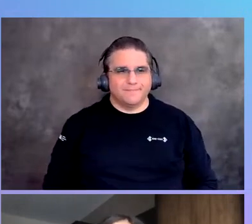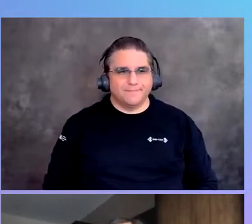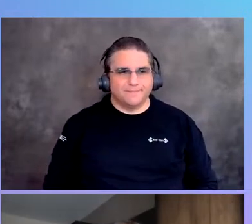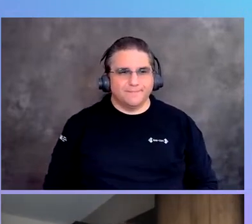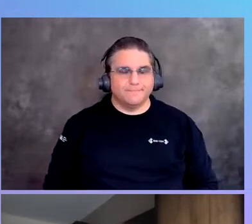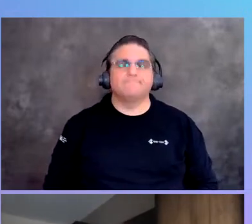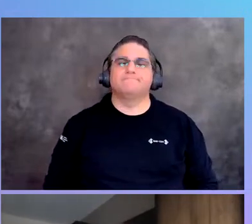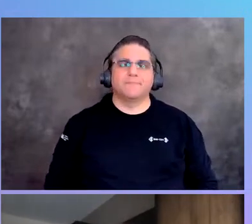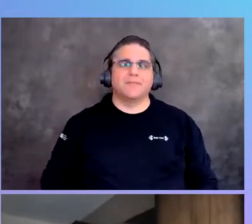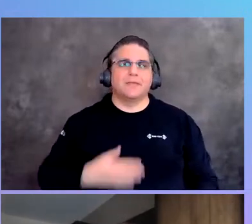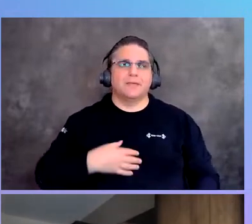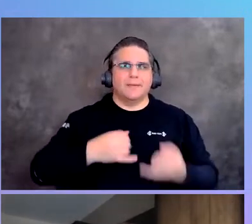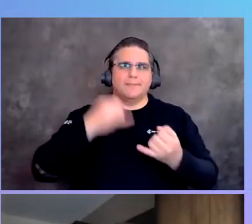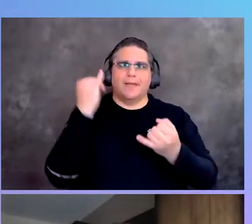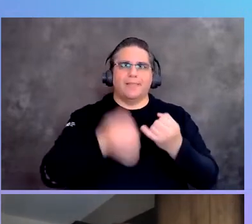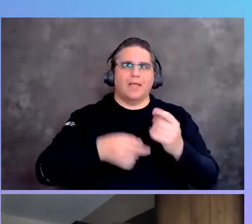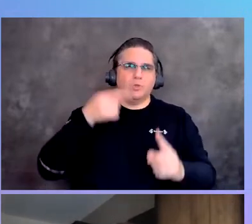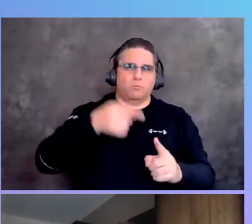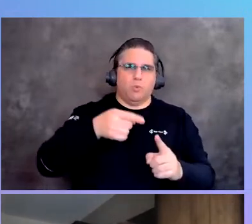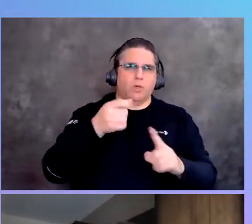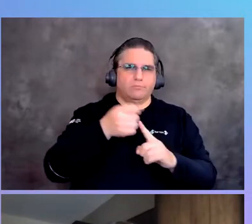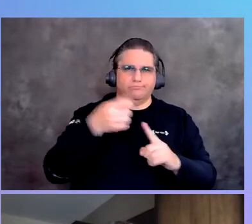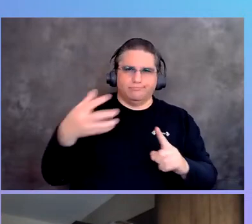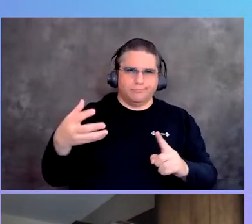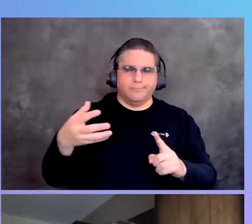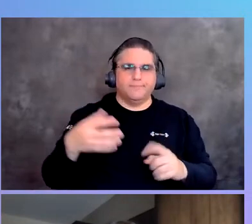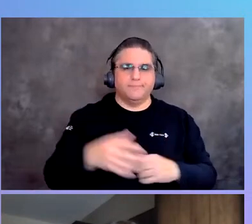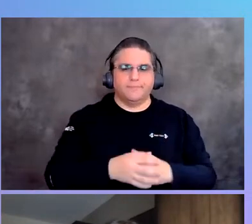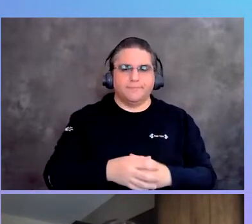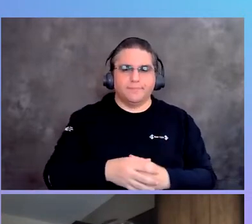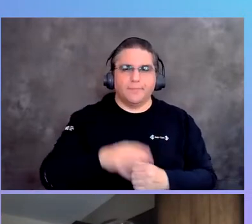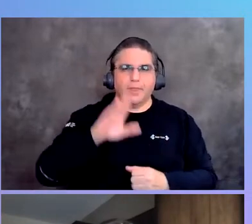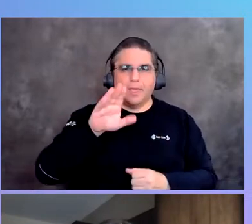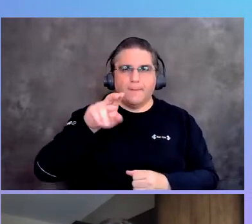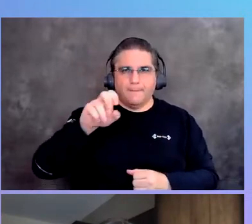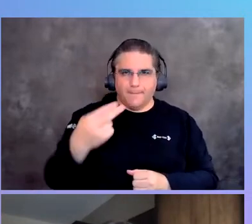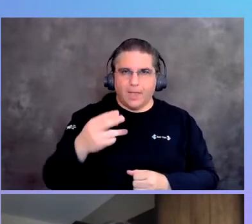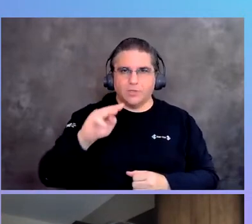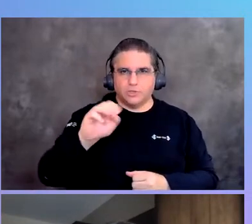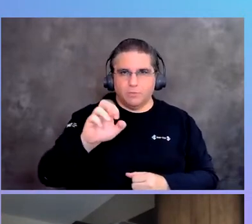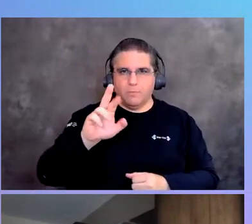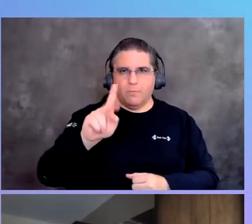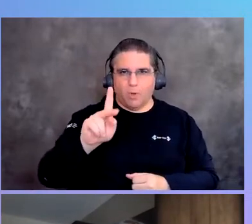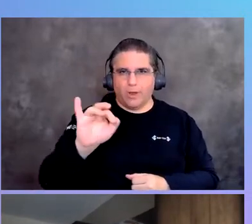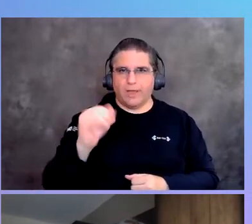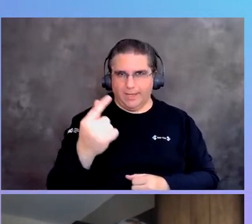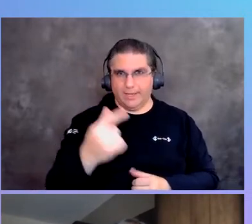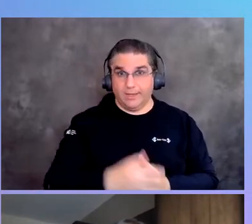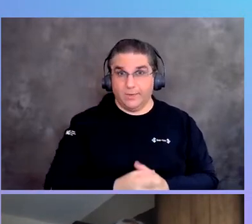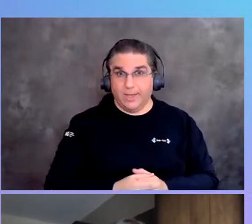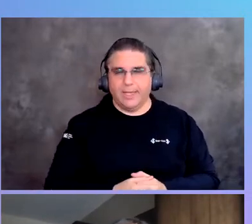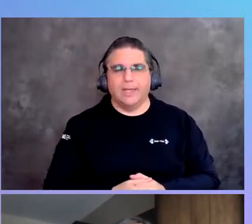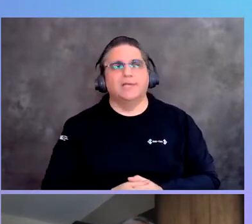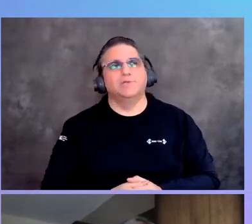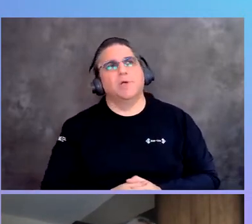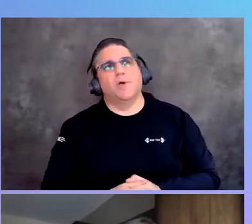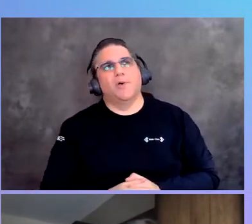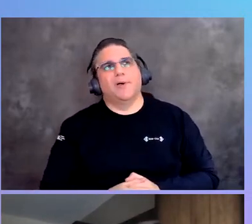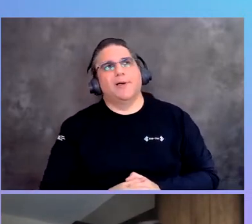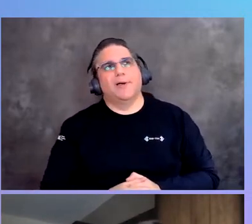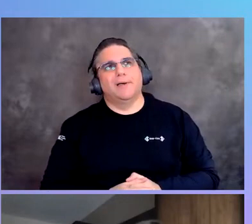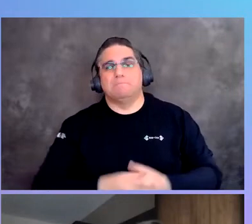I'll finish off today with a little bit about benchmarking. So it's great